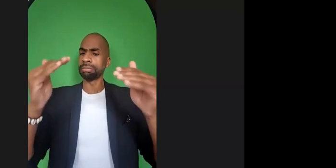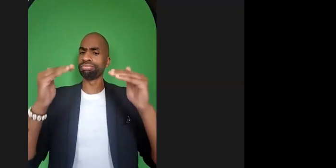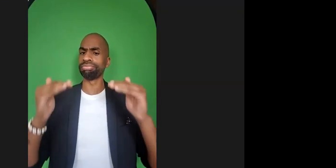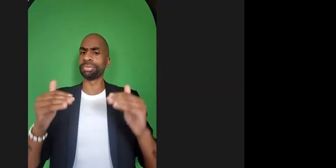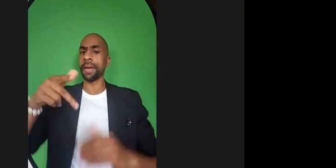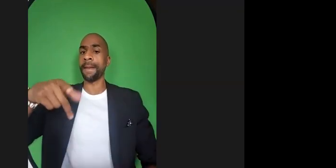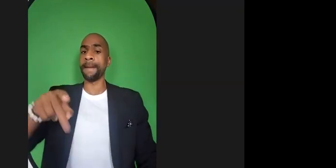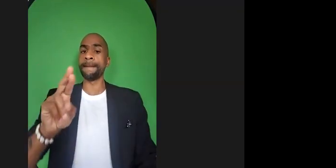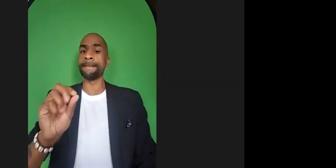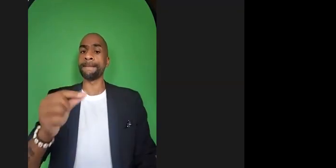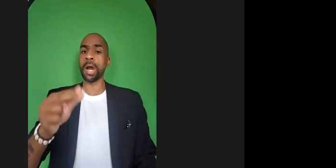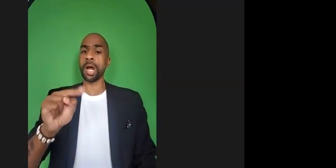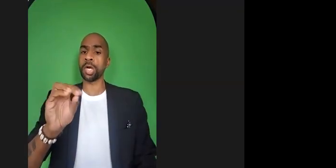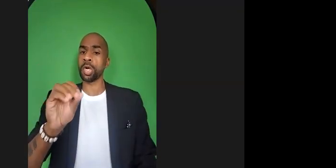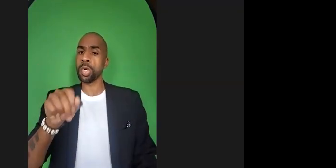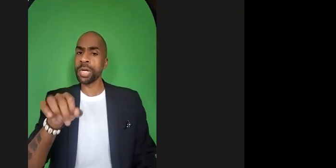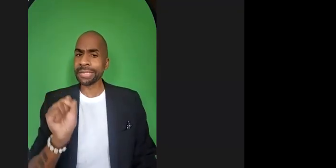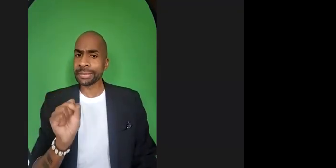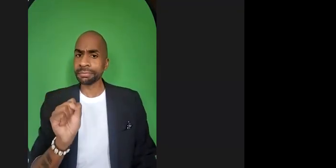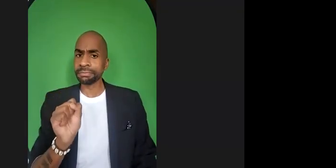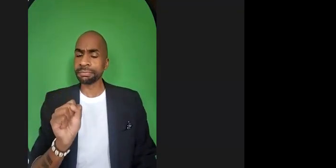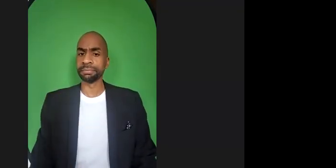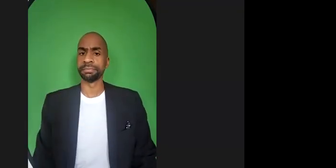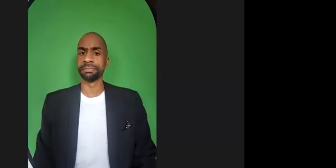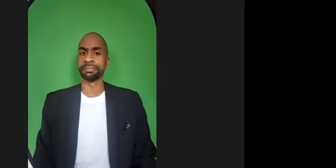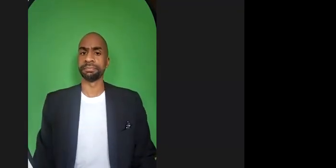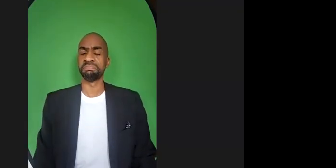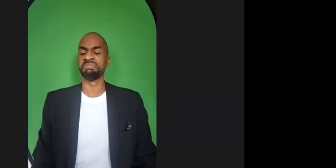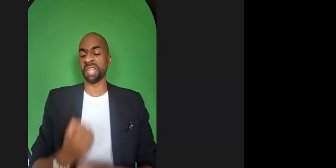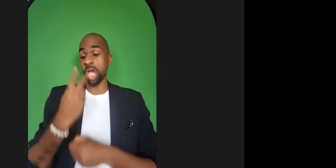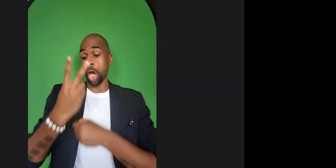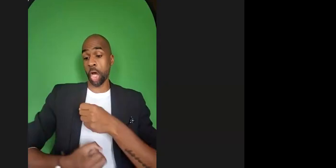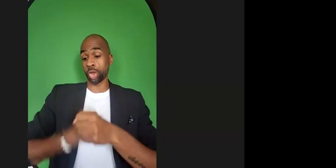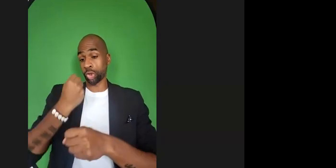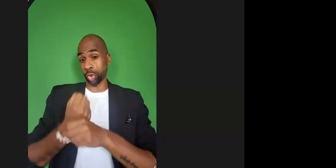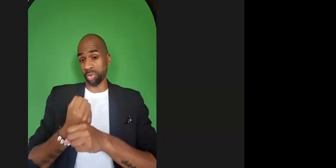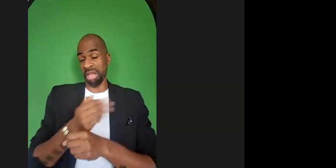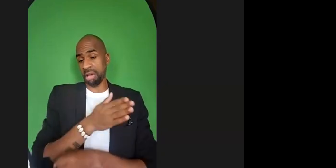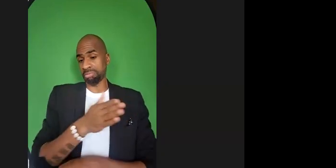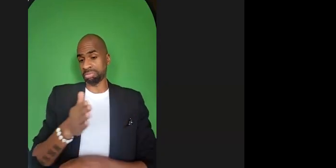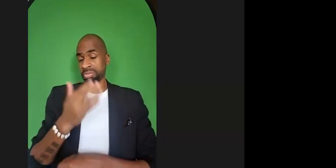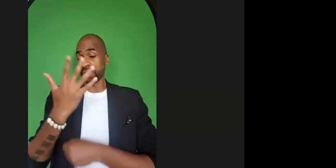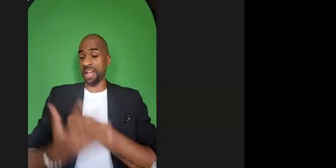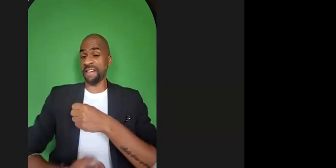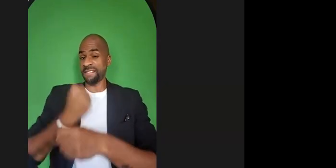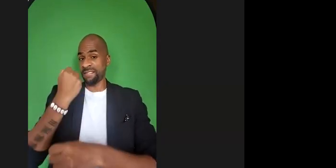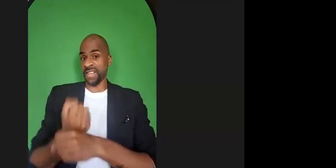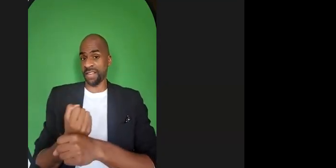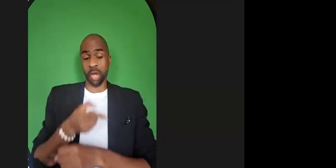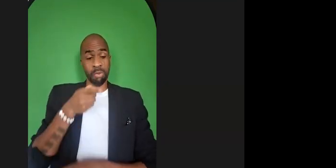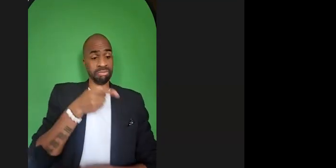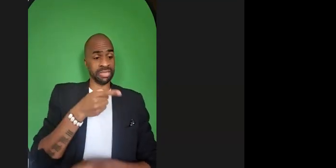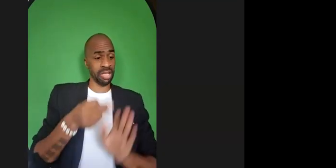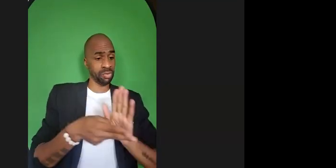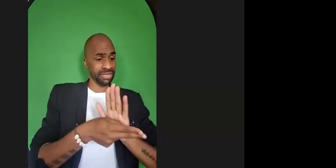So yeah, the prognosis is essentially 2 to 5 years from the time of diagnosis. So